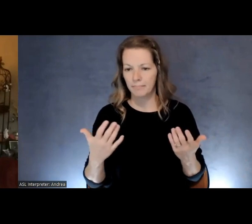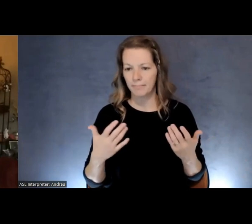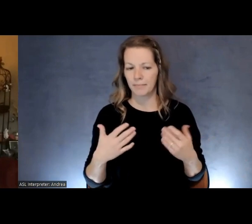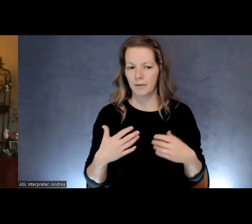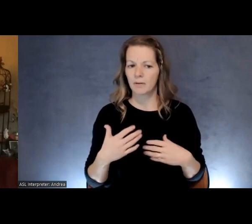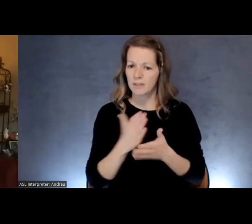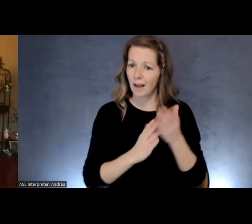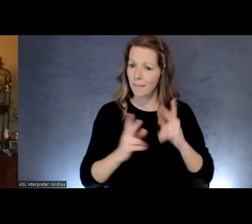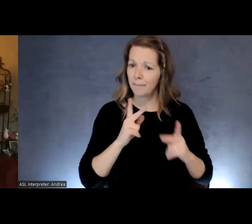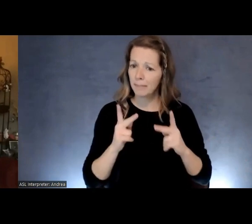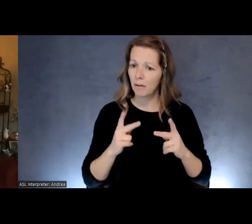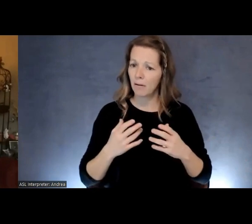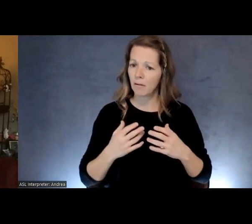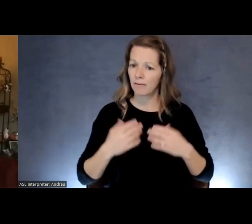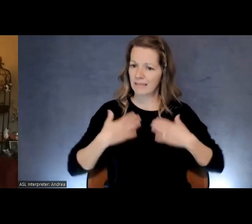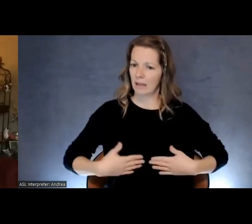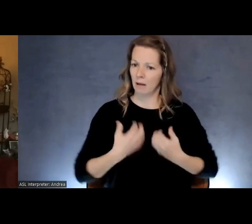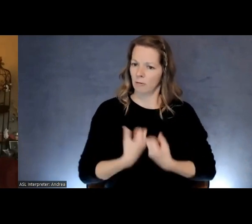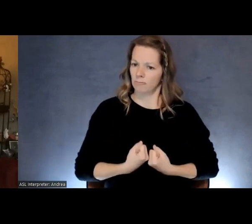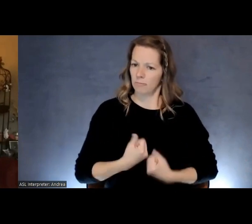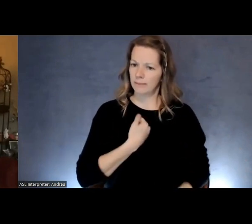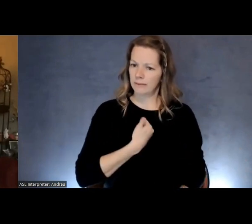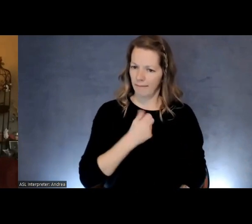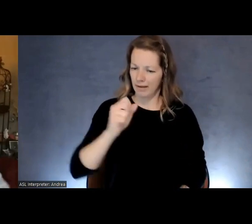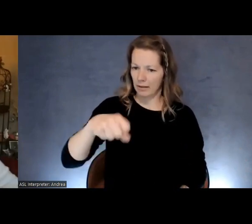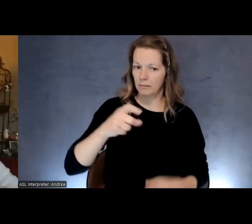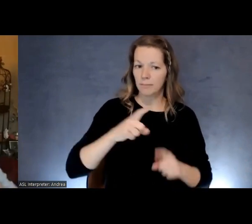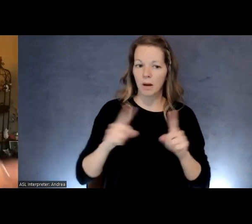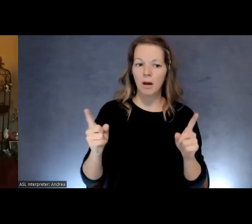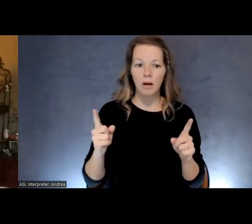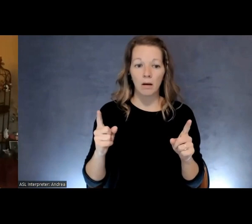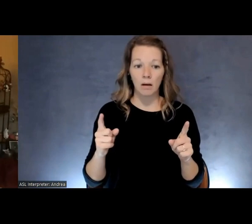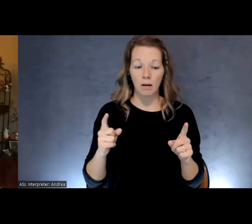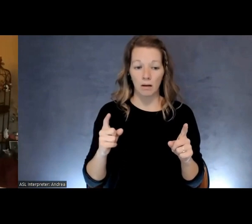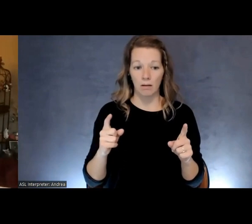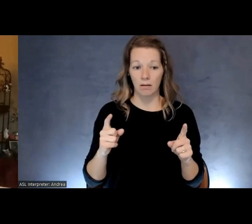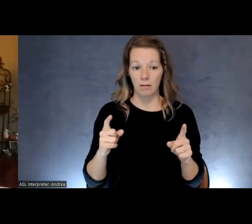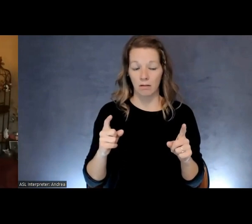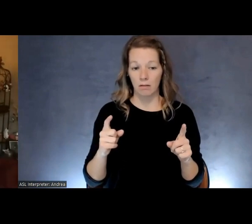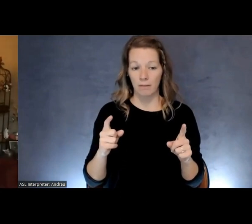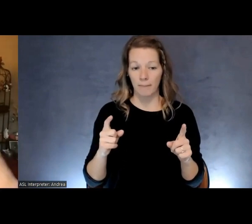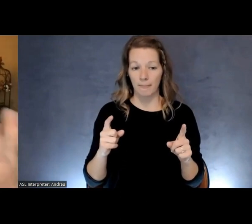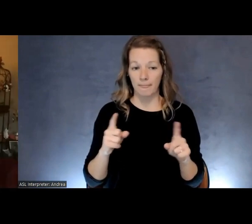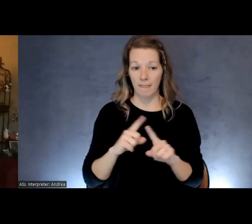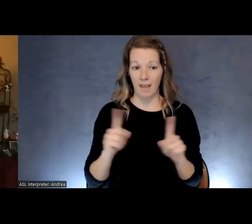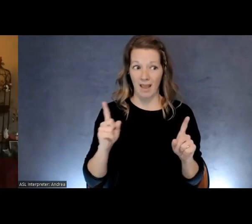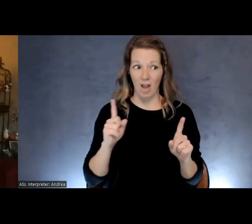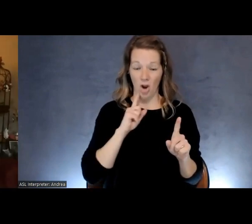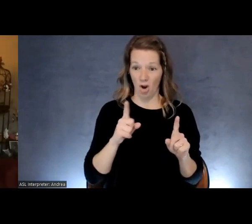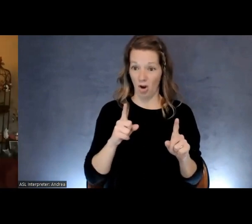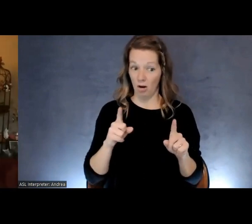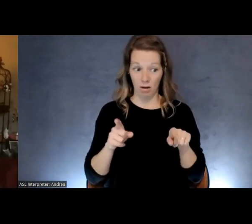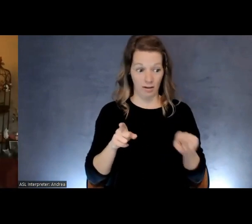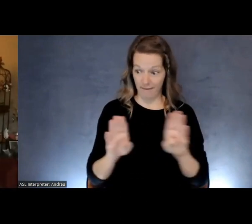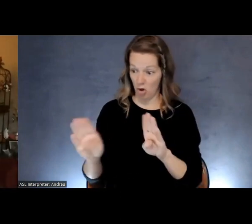some people and safety. That is very real in people's lives as well. But it is to say our root out of it, our root out of the